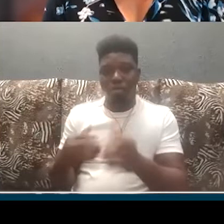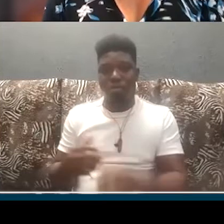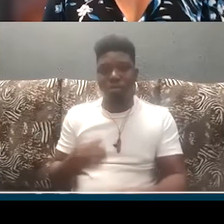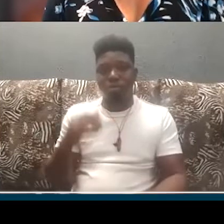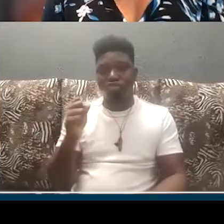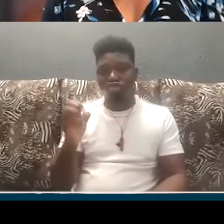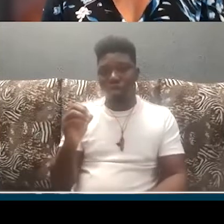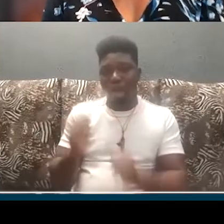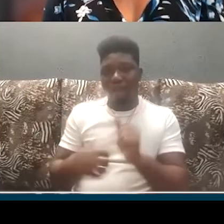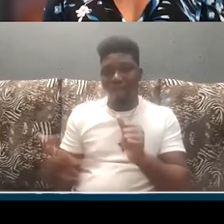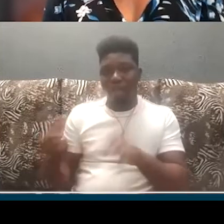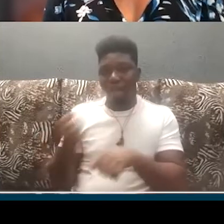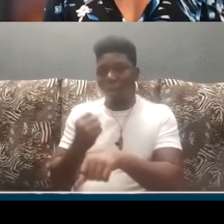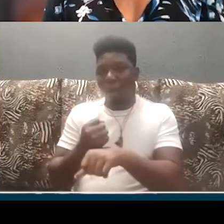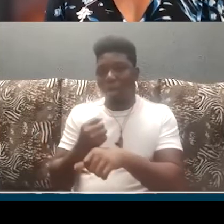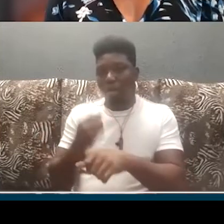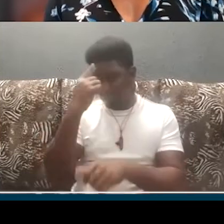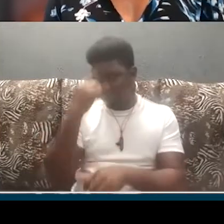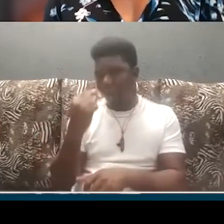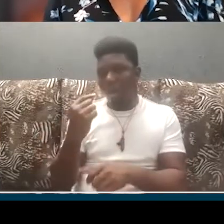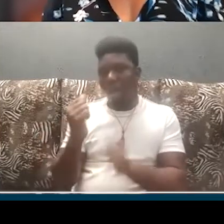child. When,